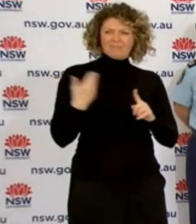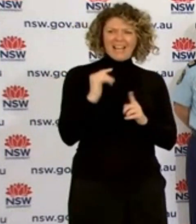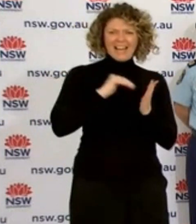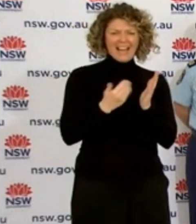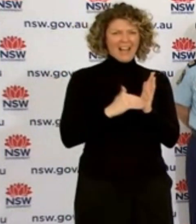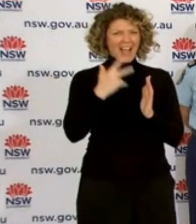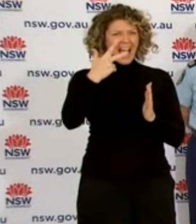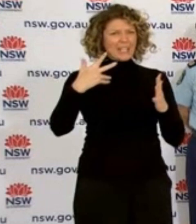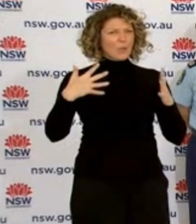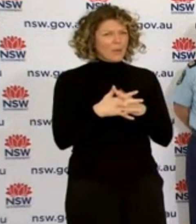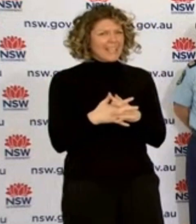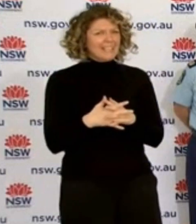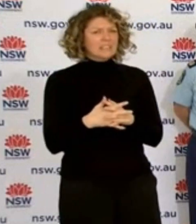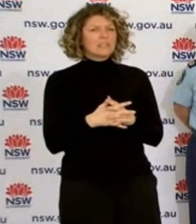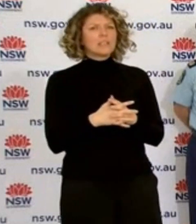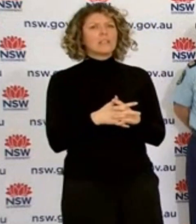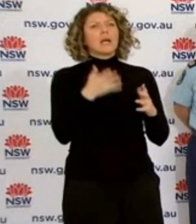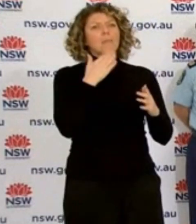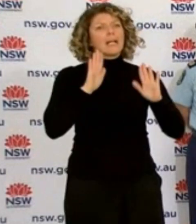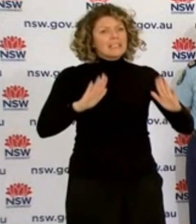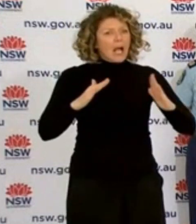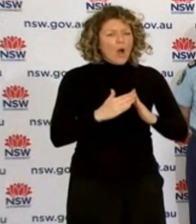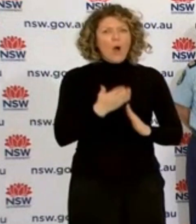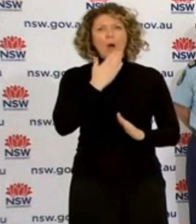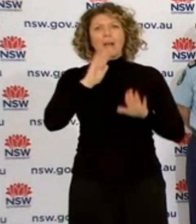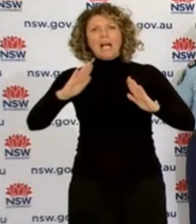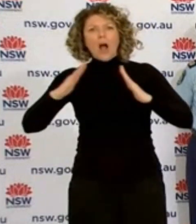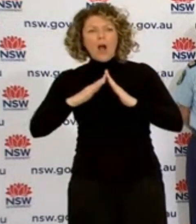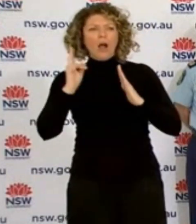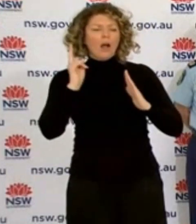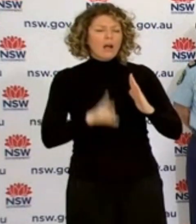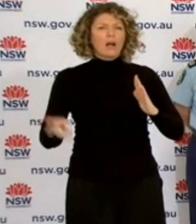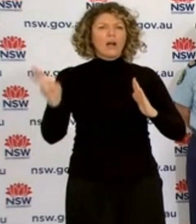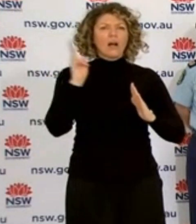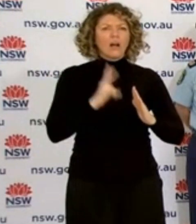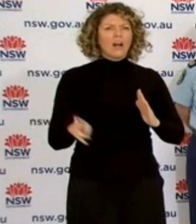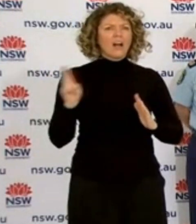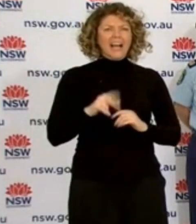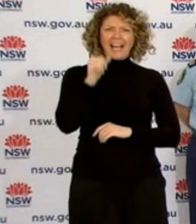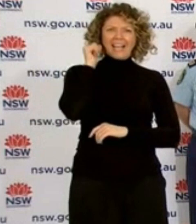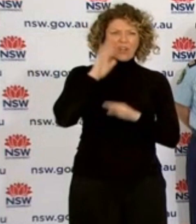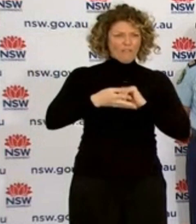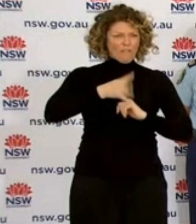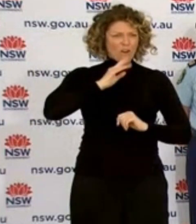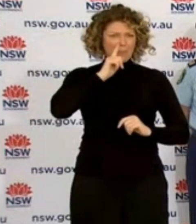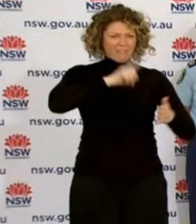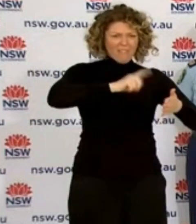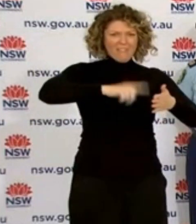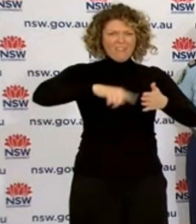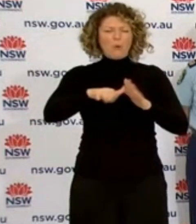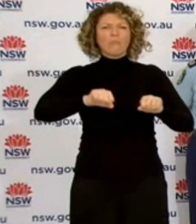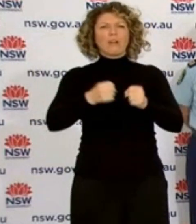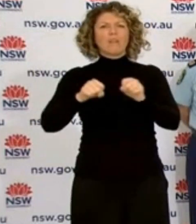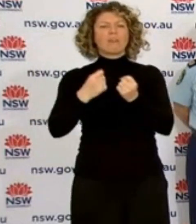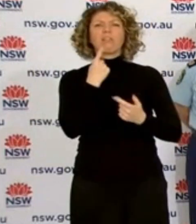now, and we're still where we are. This many cases, more than 500 people fined yesterday not doing the right thing. Are there any